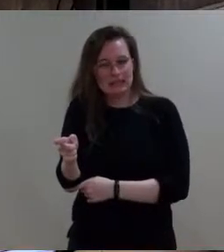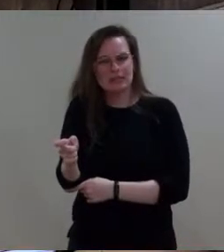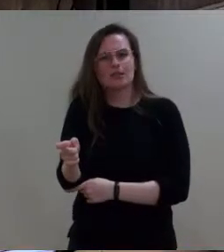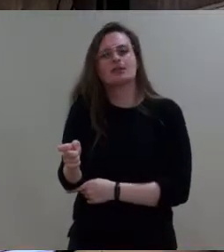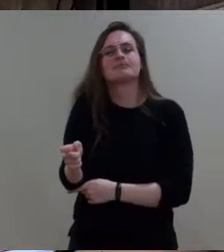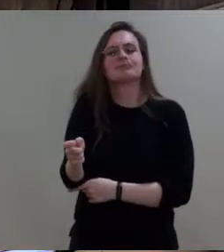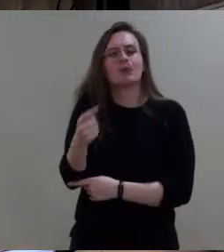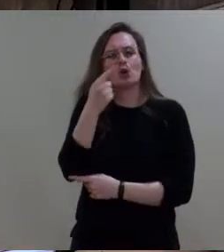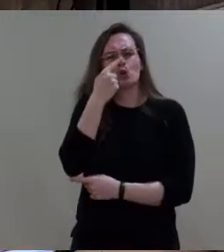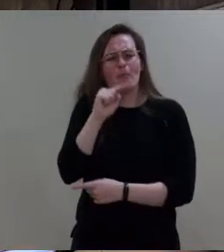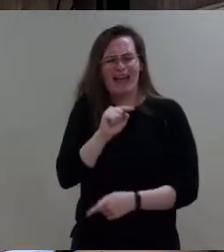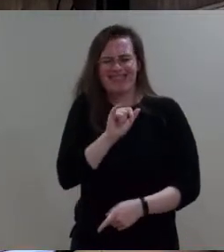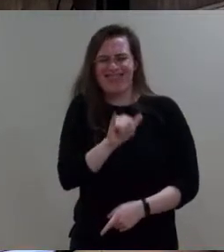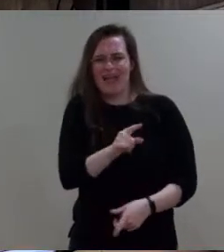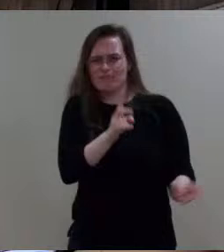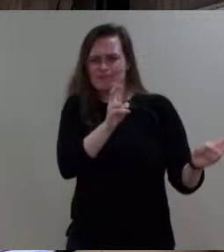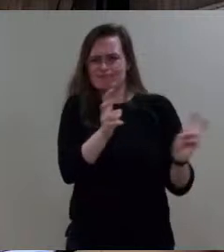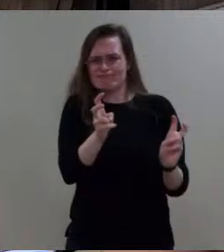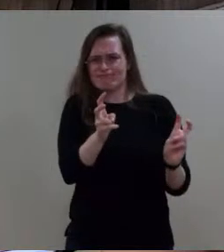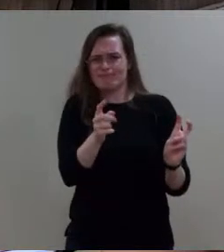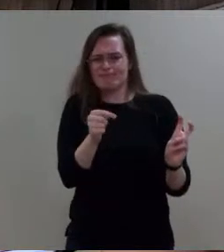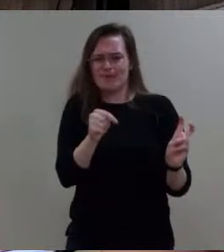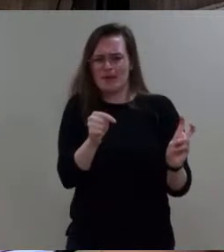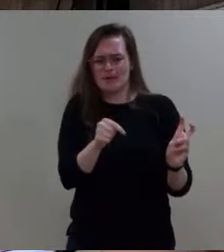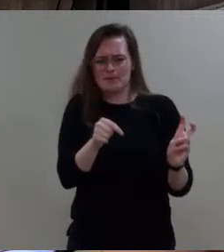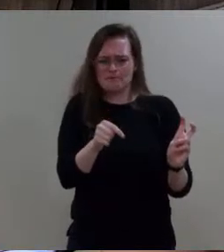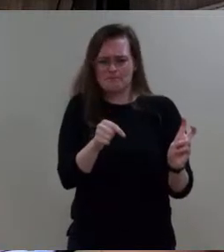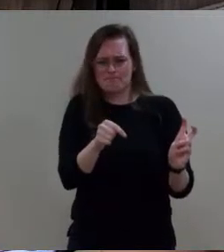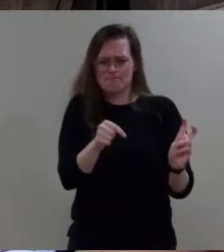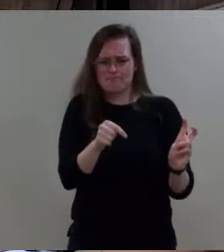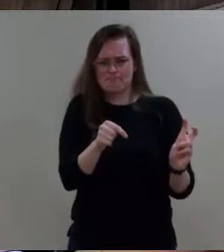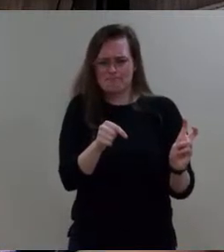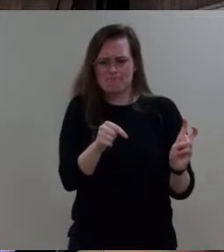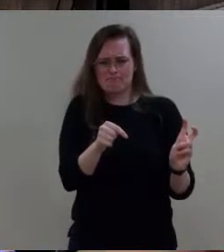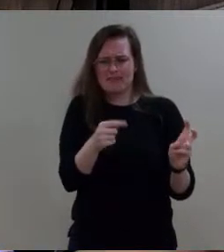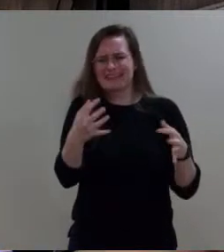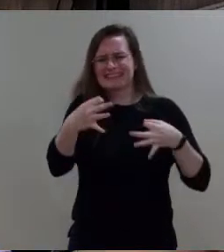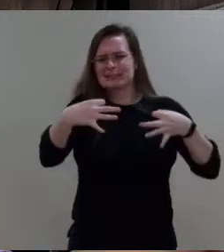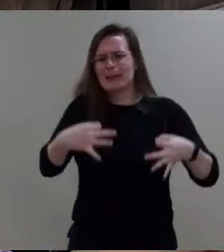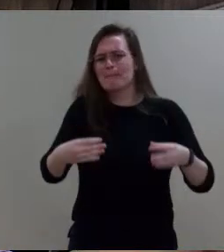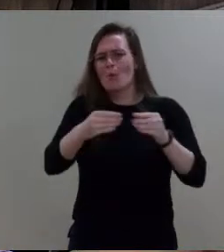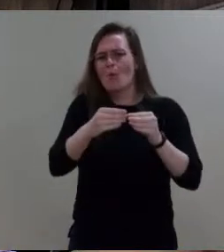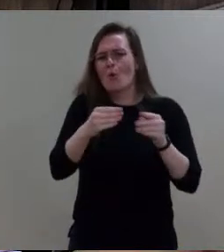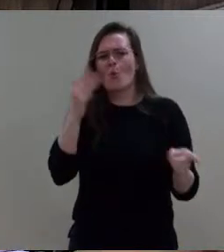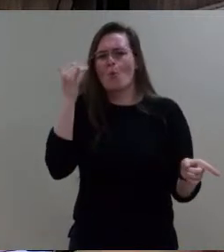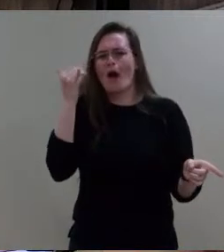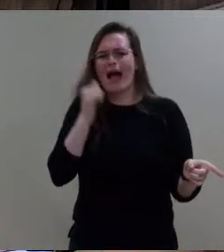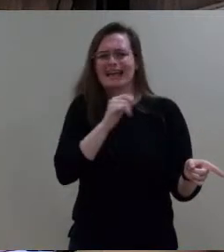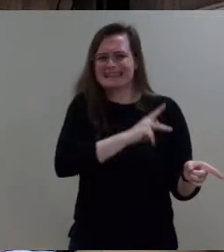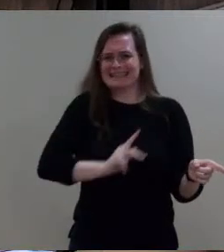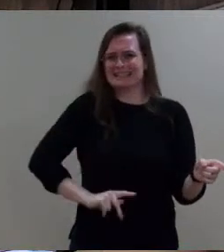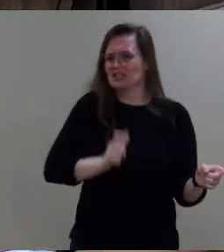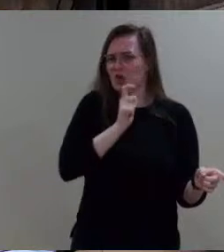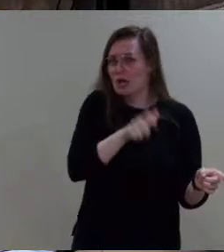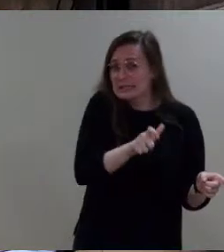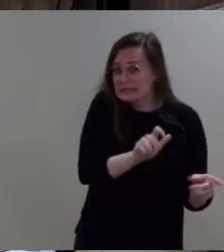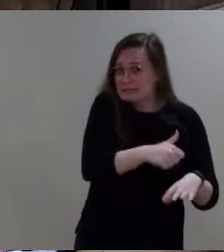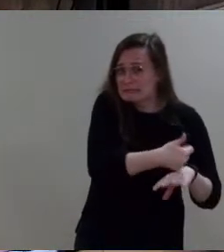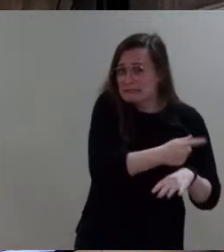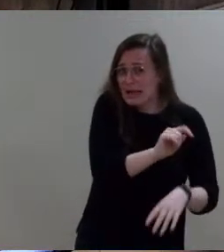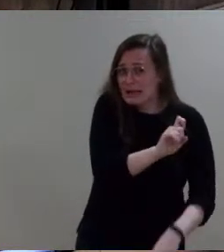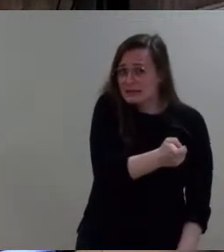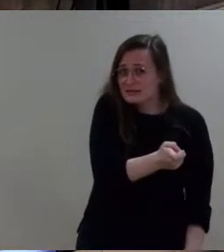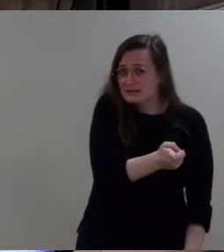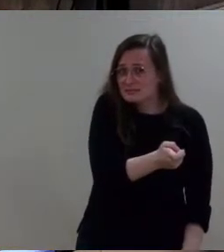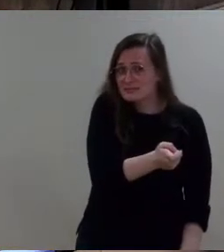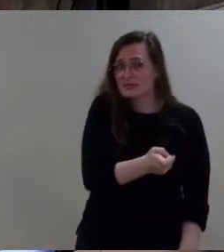that statement as to why they necessarily don't need to implement the such tax? So I would start by saying we have